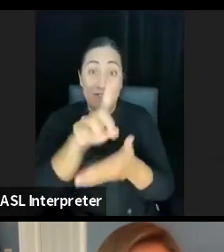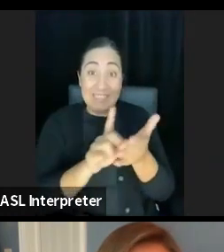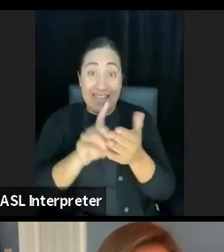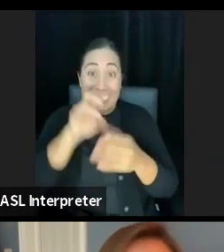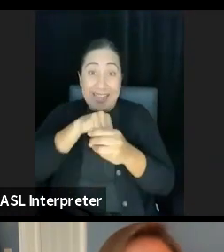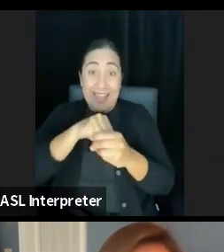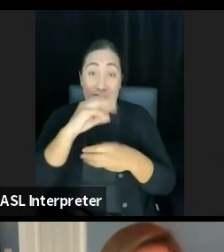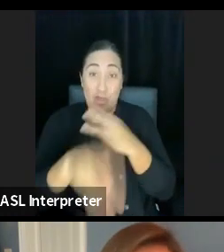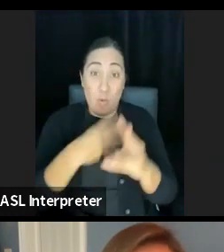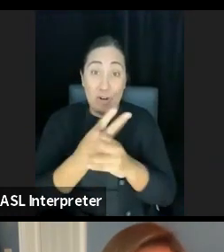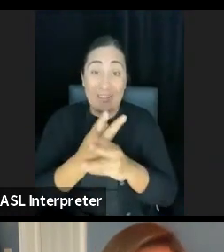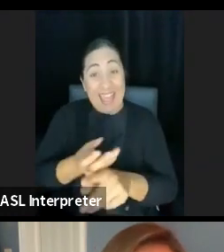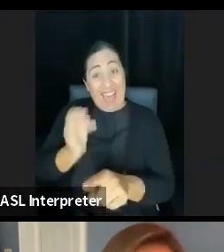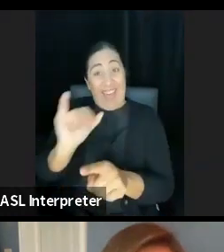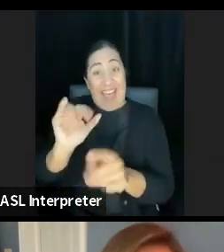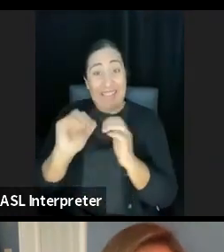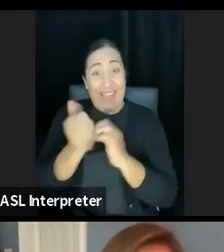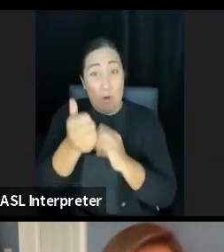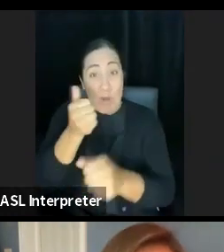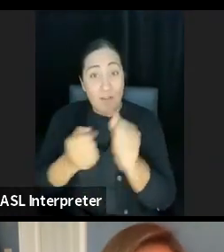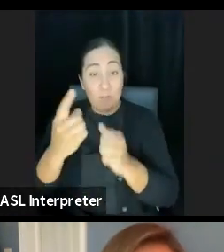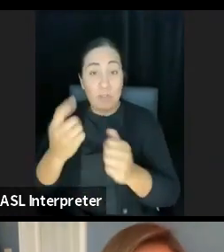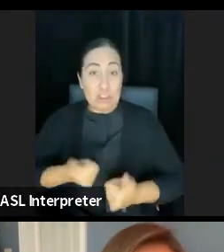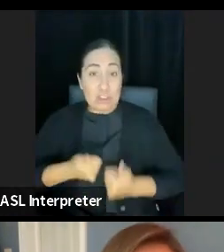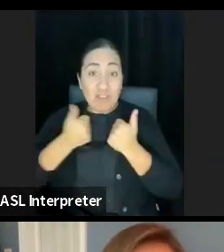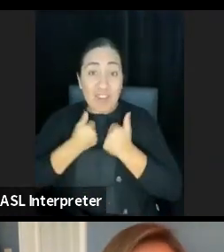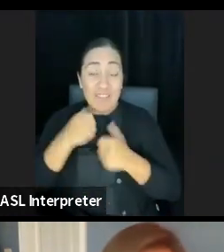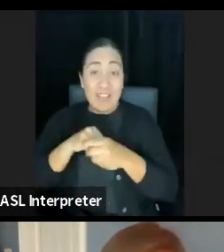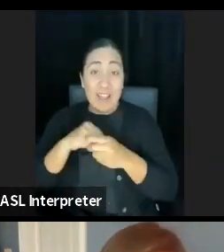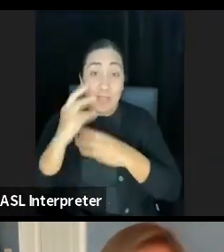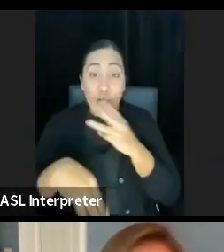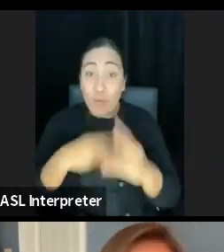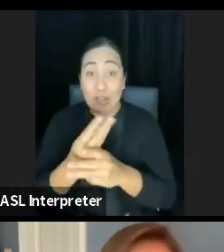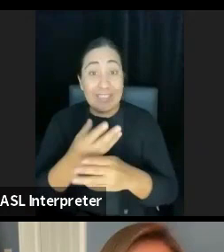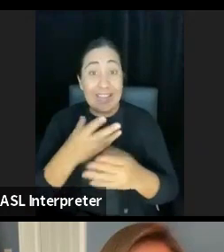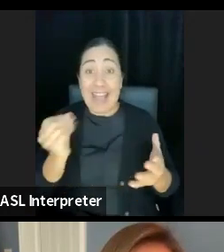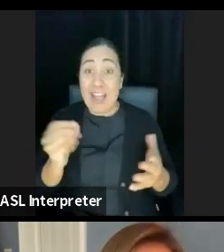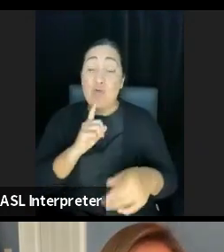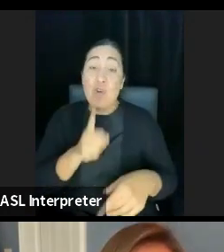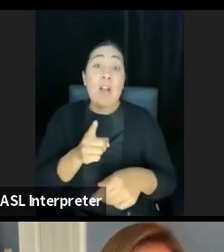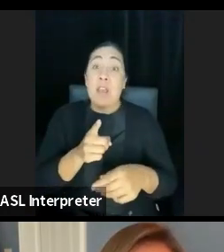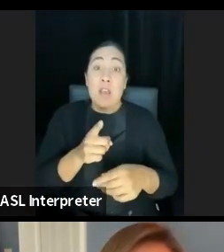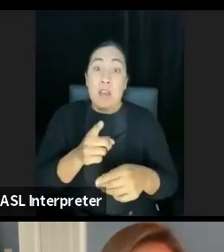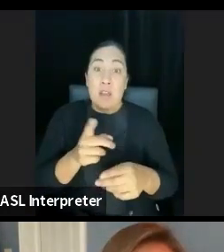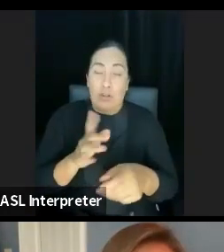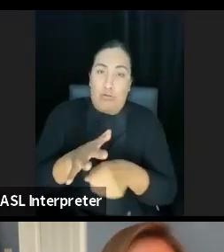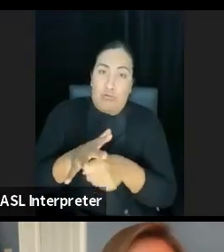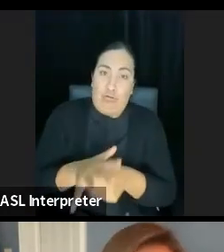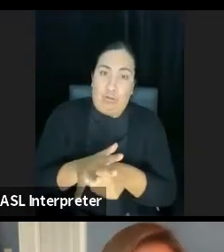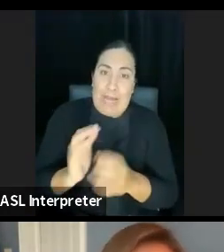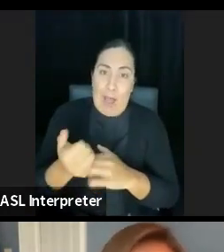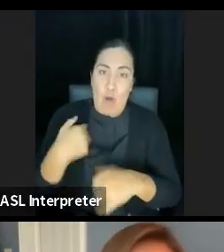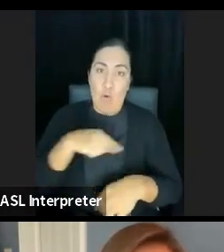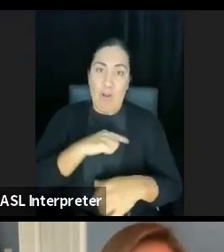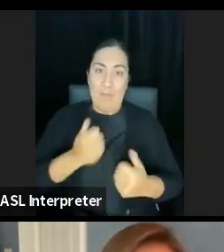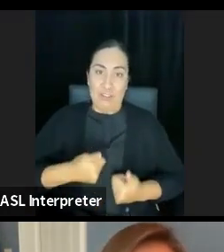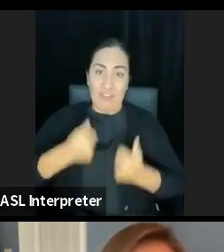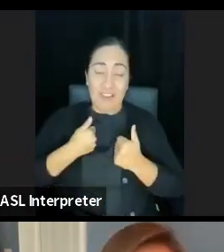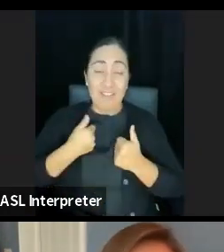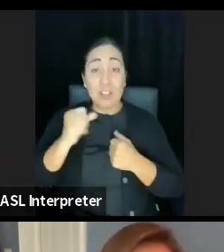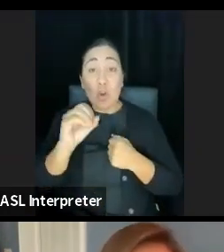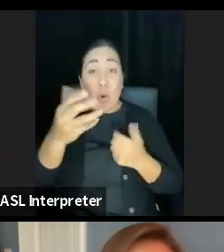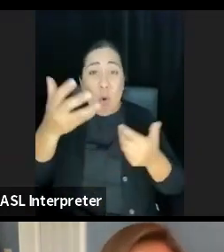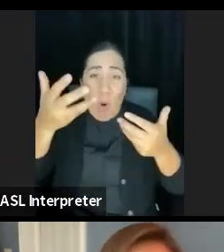everybody is surviving in the world right now, and they are straining the way that we have been surviving. So it's already impacting the disabled